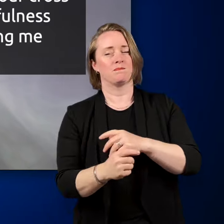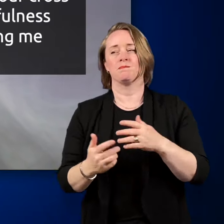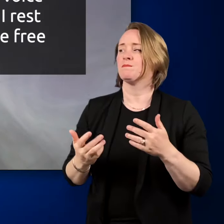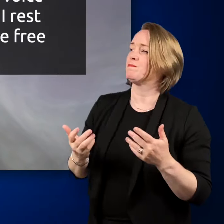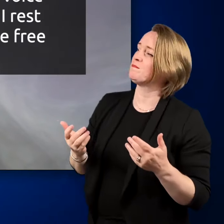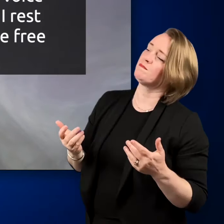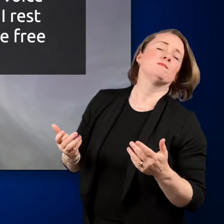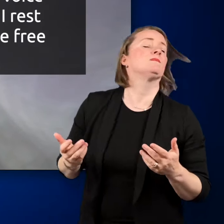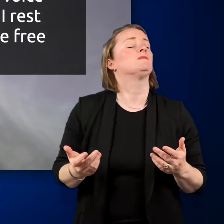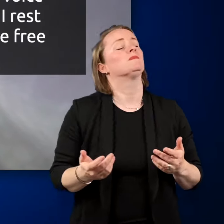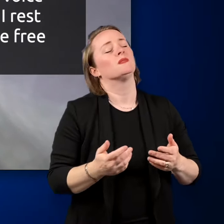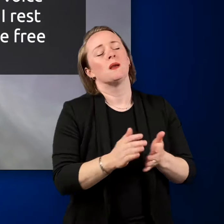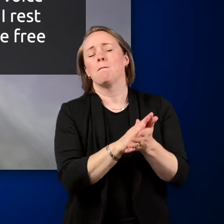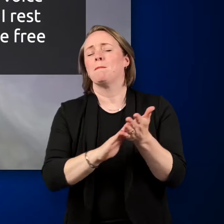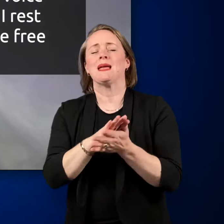So I'm